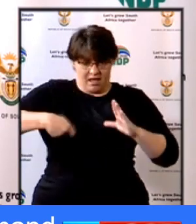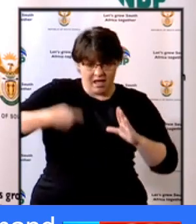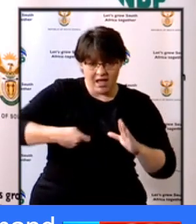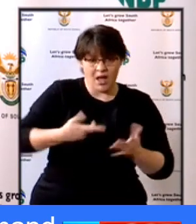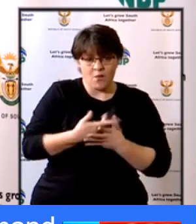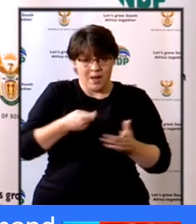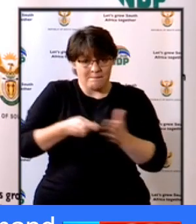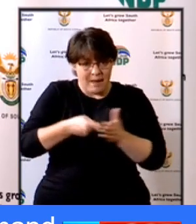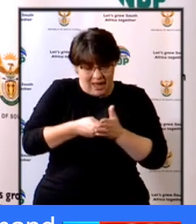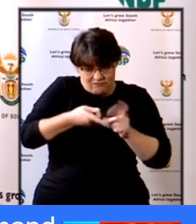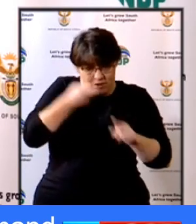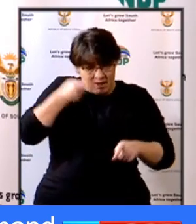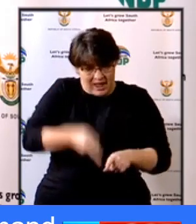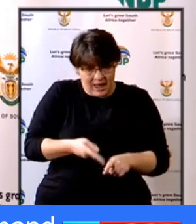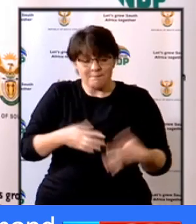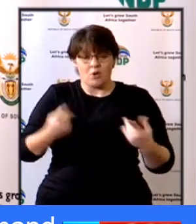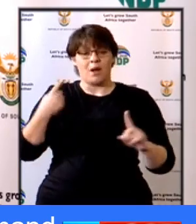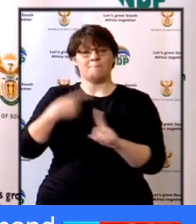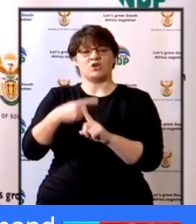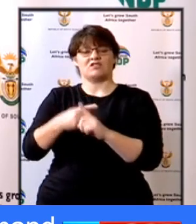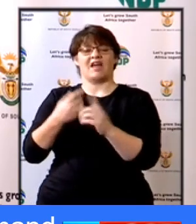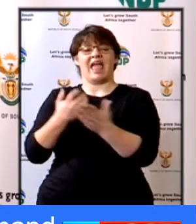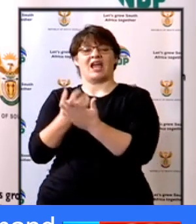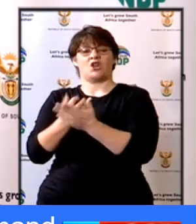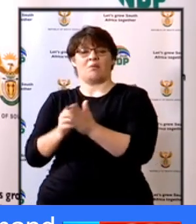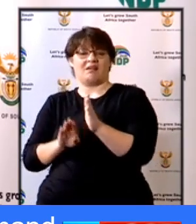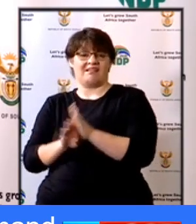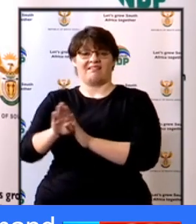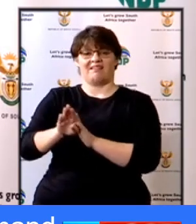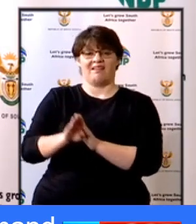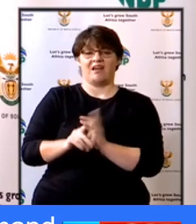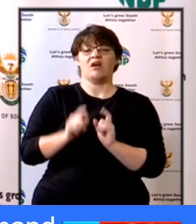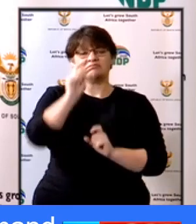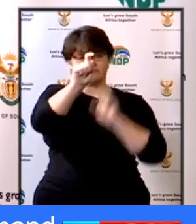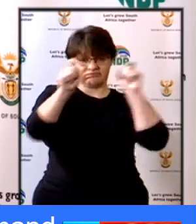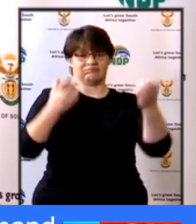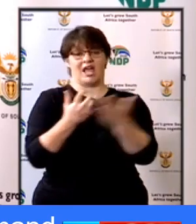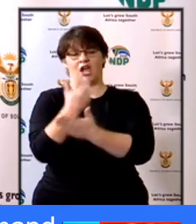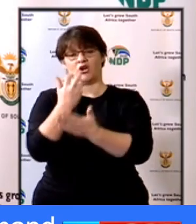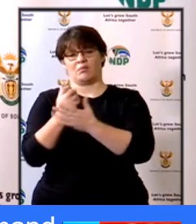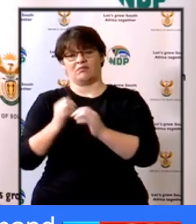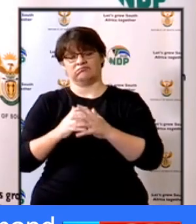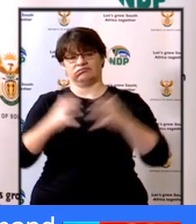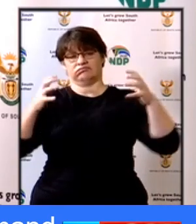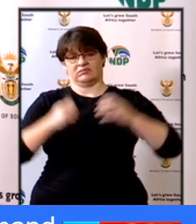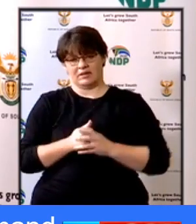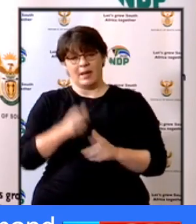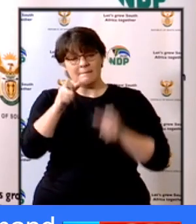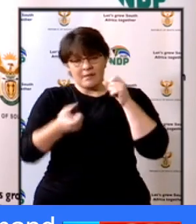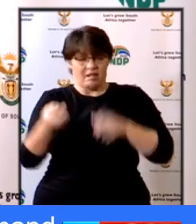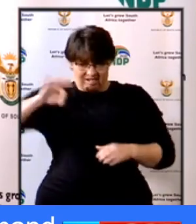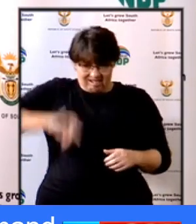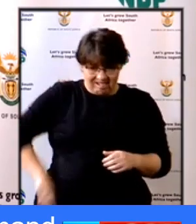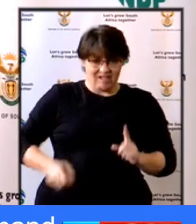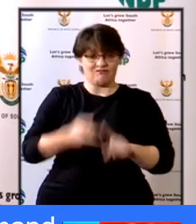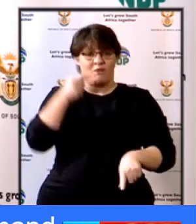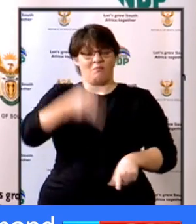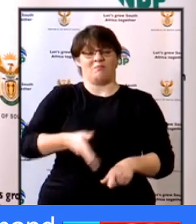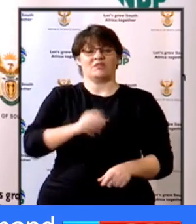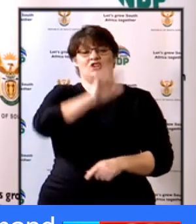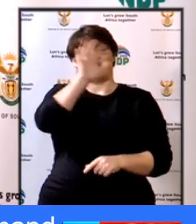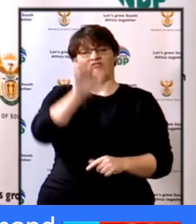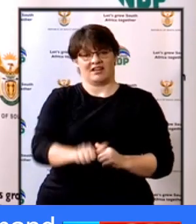manufacturers, they send a positive economic momentum right through the economy. They create livelihoods and